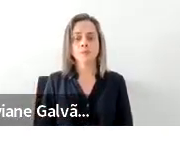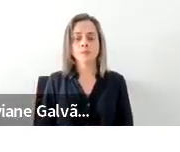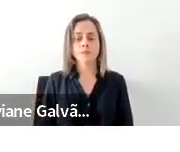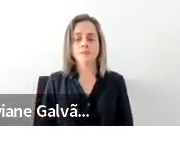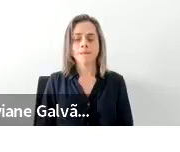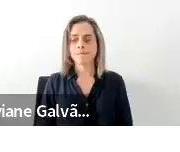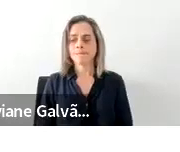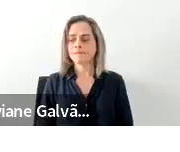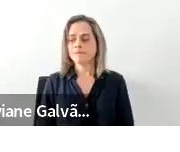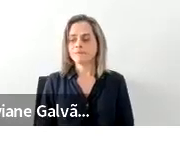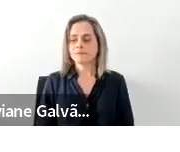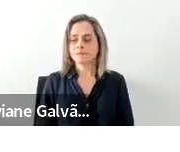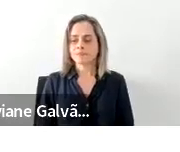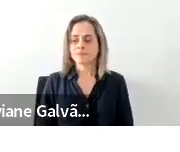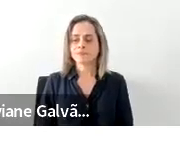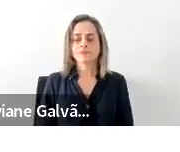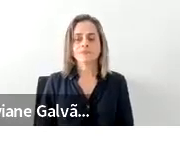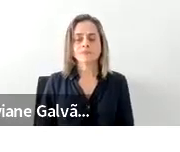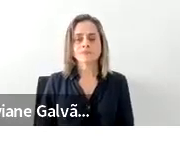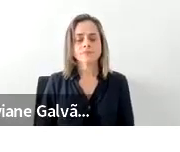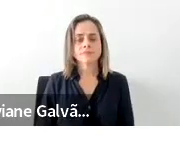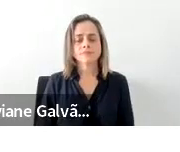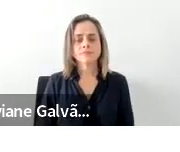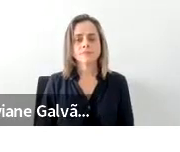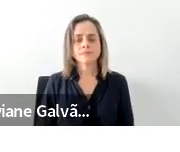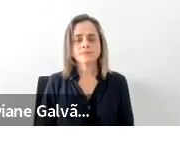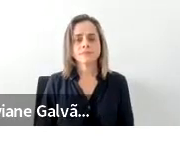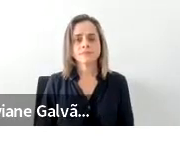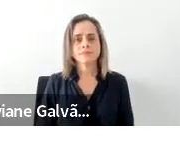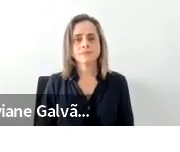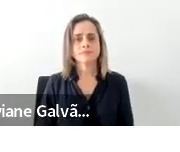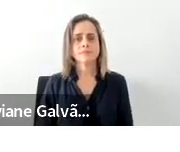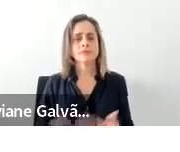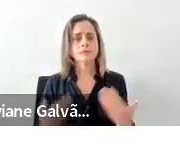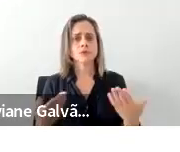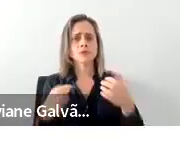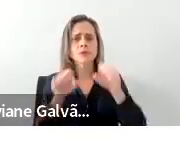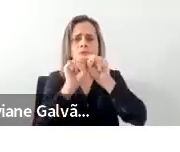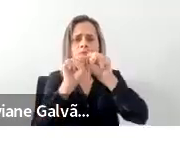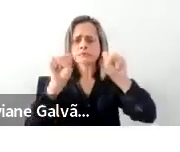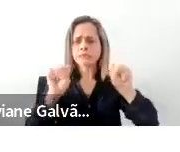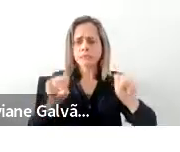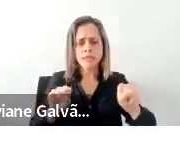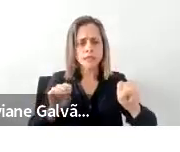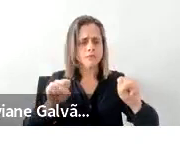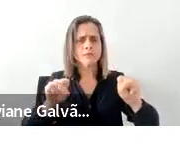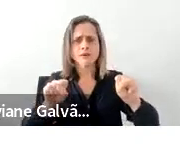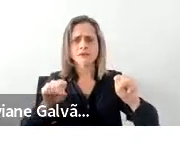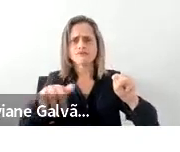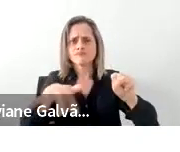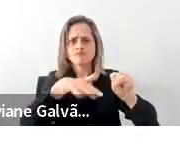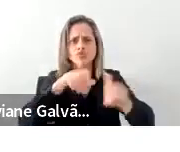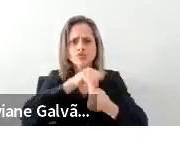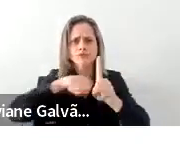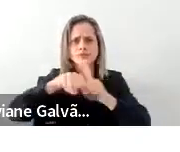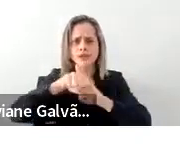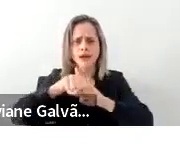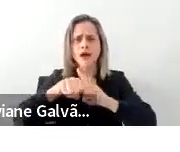this absurd, crazy system of production in which human relations are distorted and